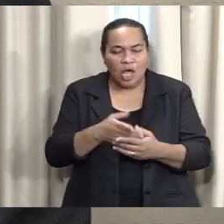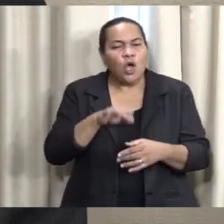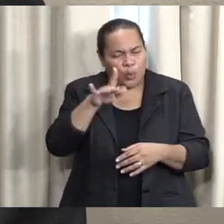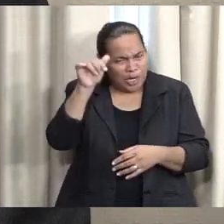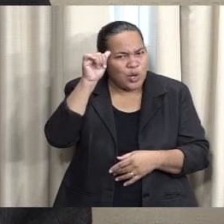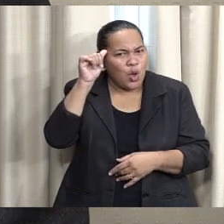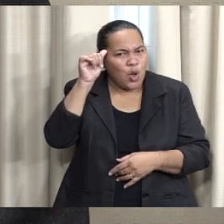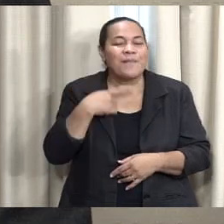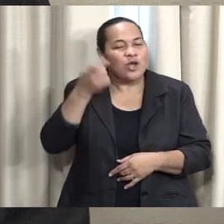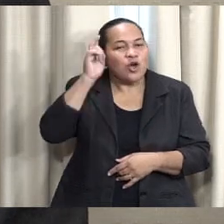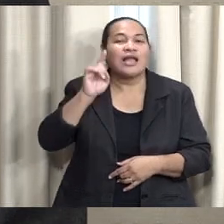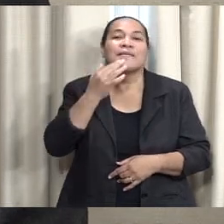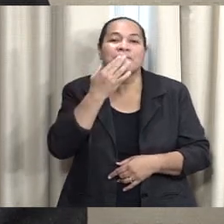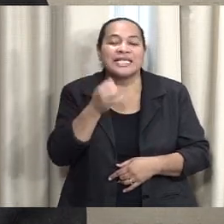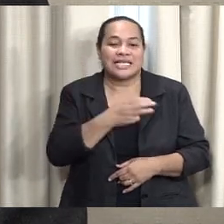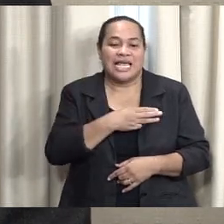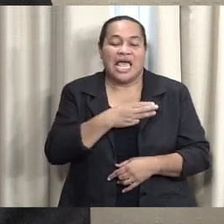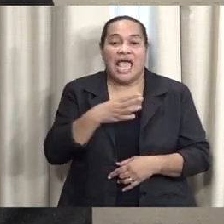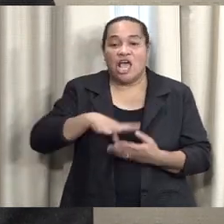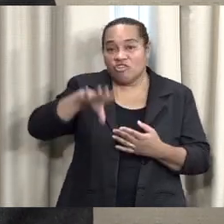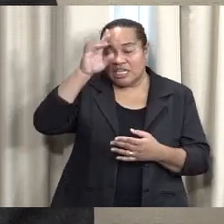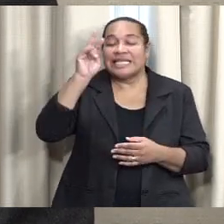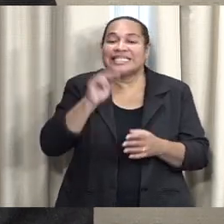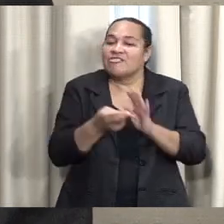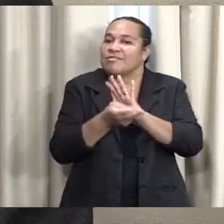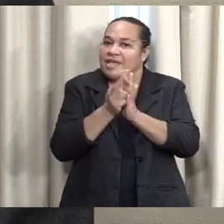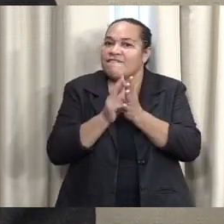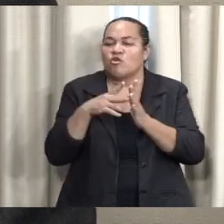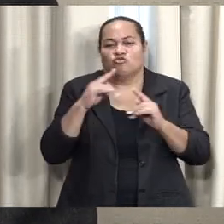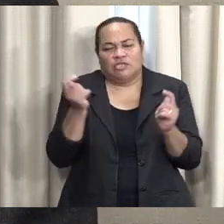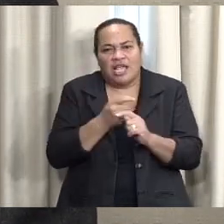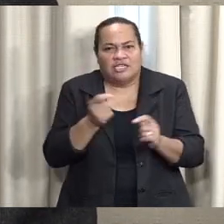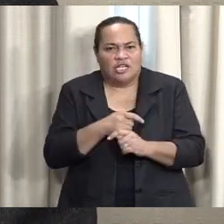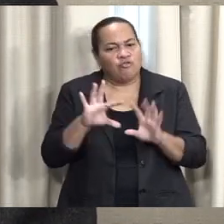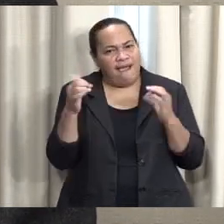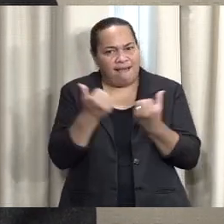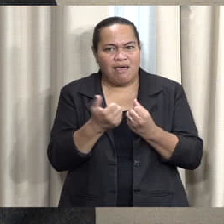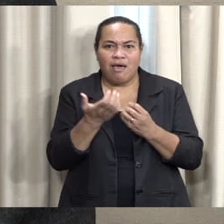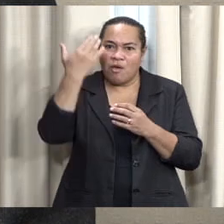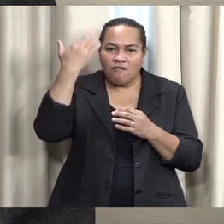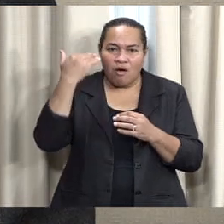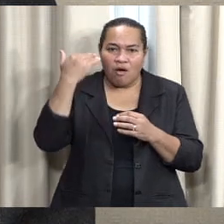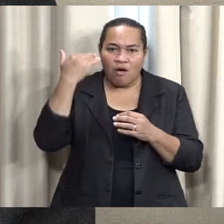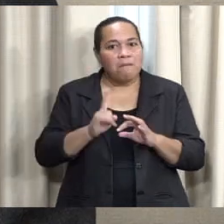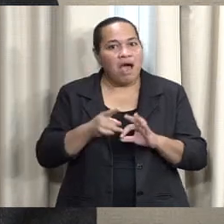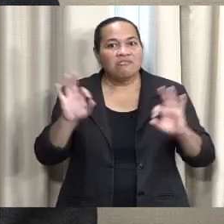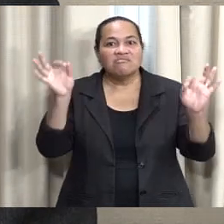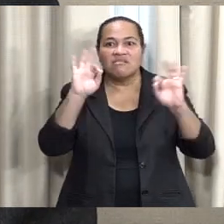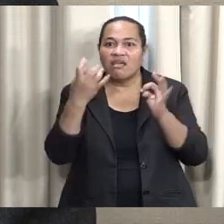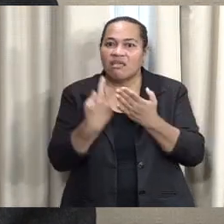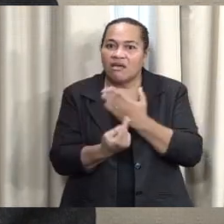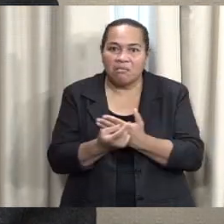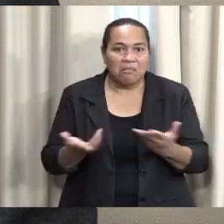an education commission. We've been calling for a review of the reforms, but nothing was